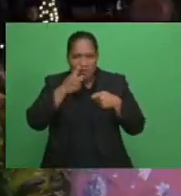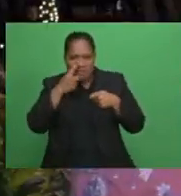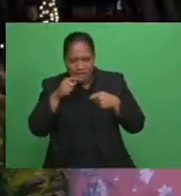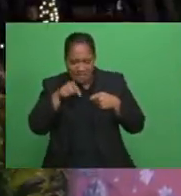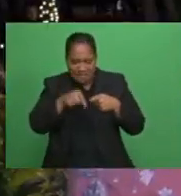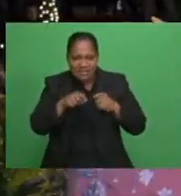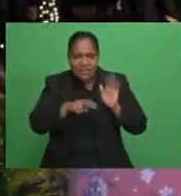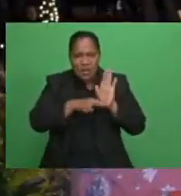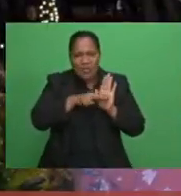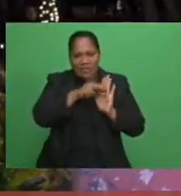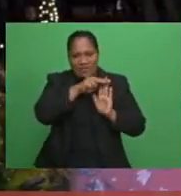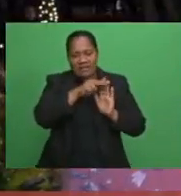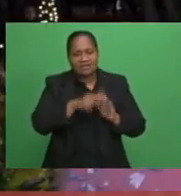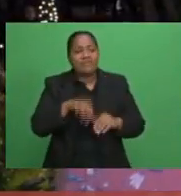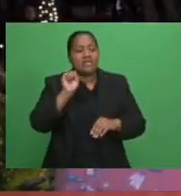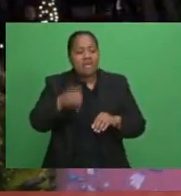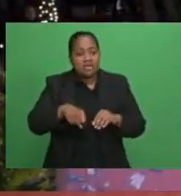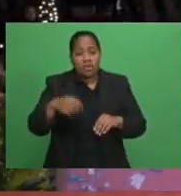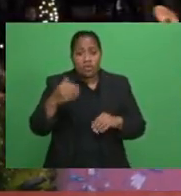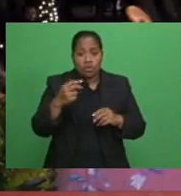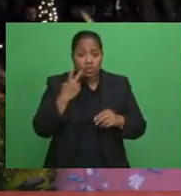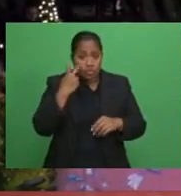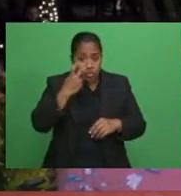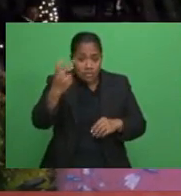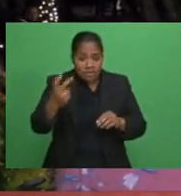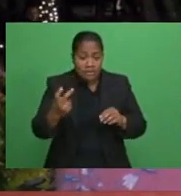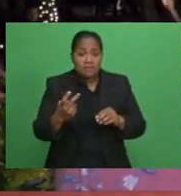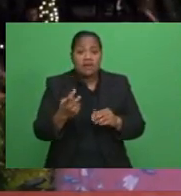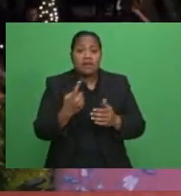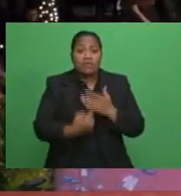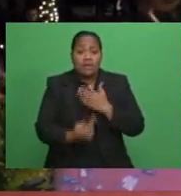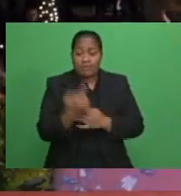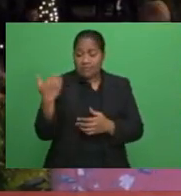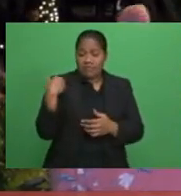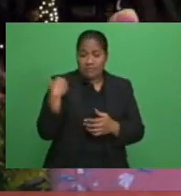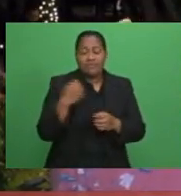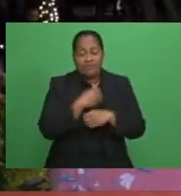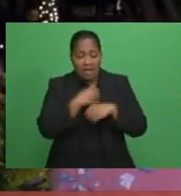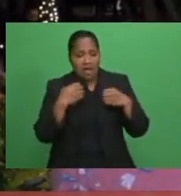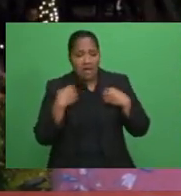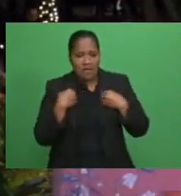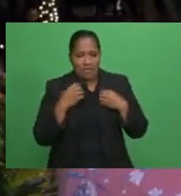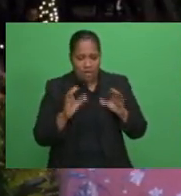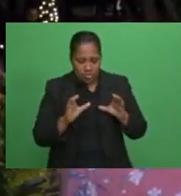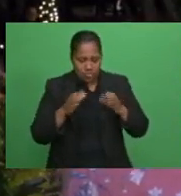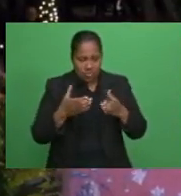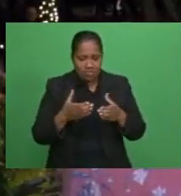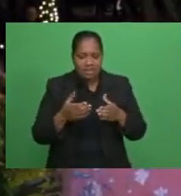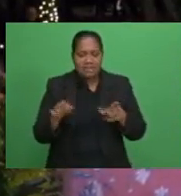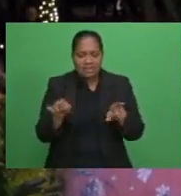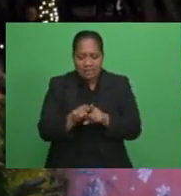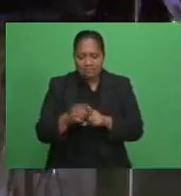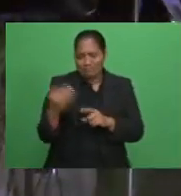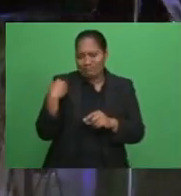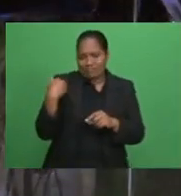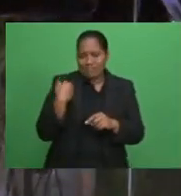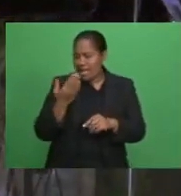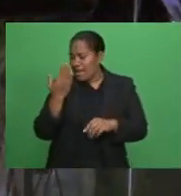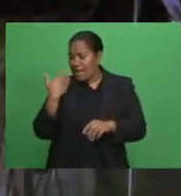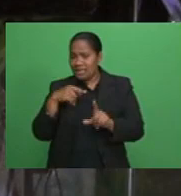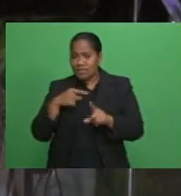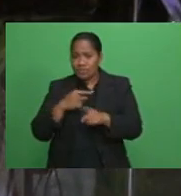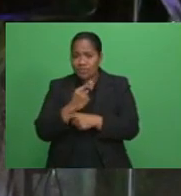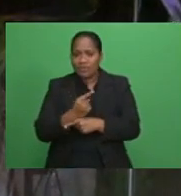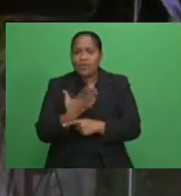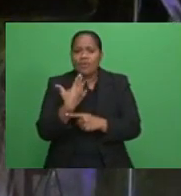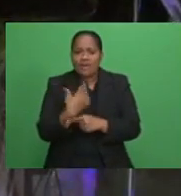Since tourism has been affected, our entertainment industry has been affected as well. Just last week we had our first gig together as a band